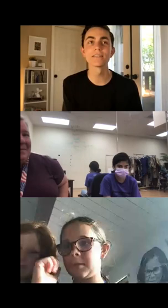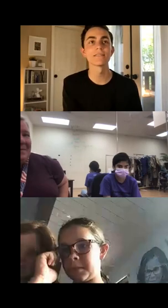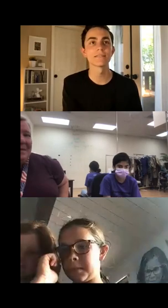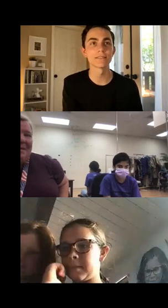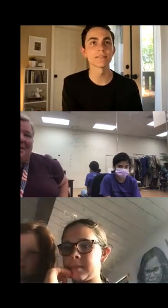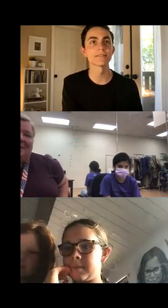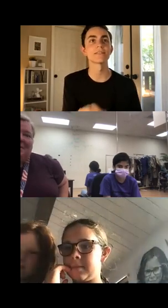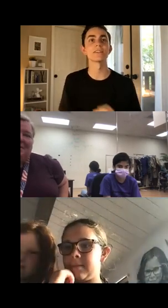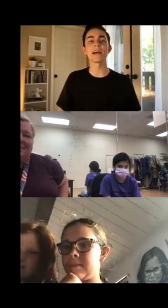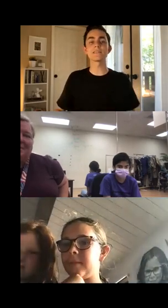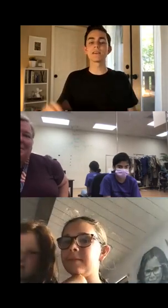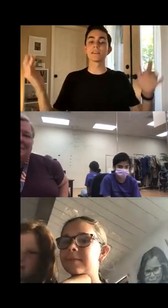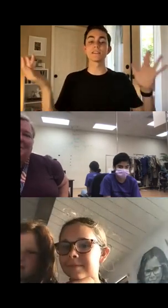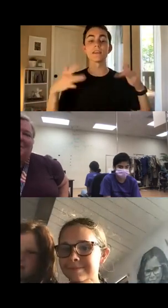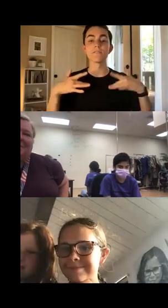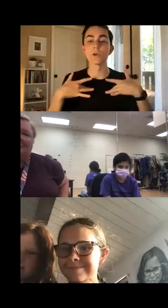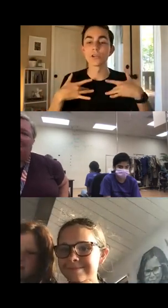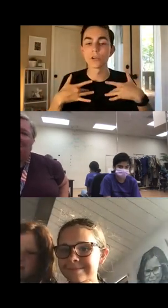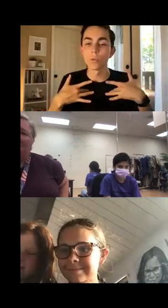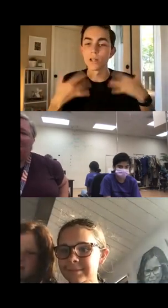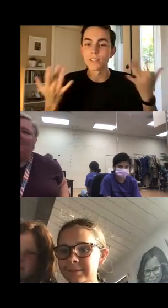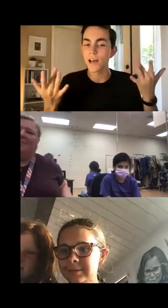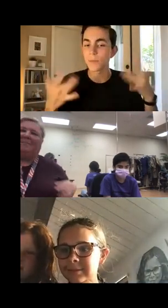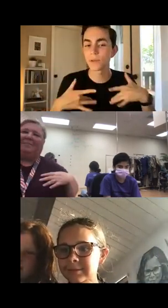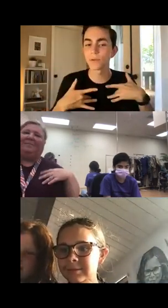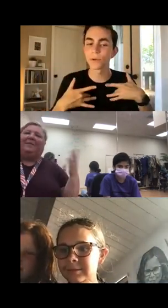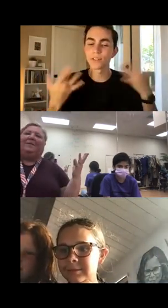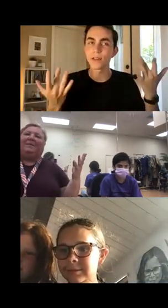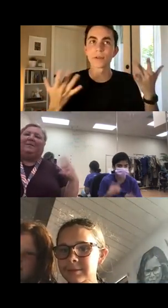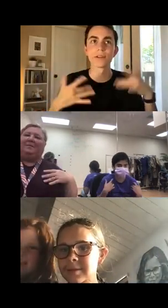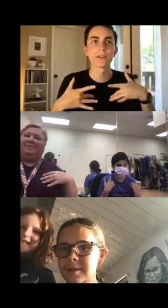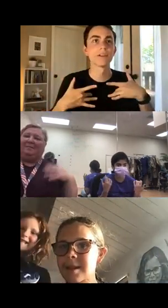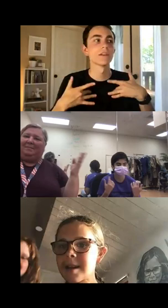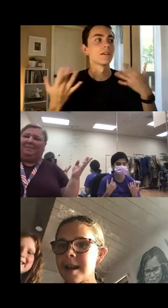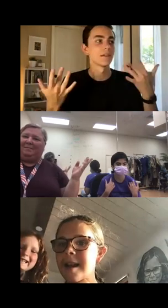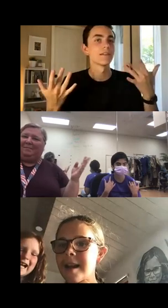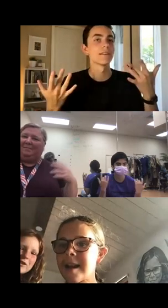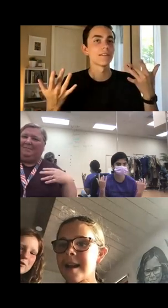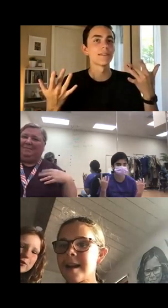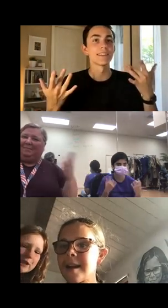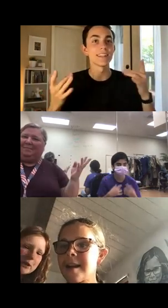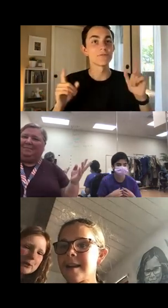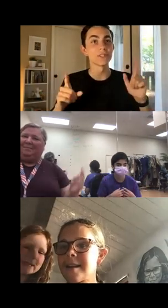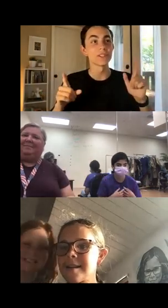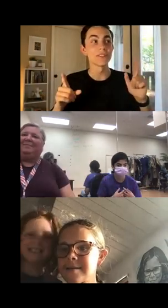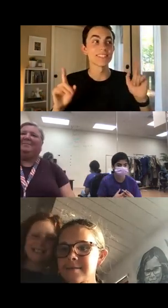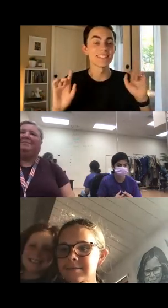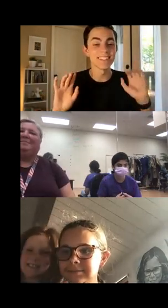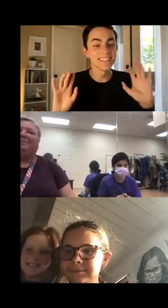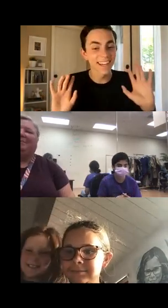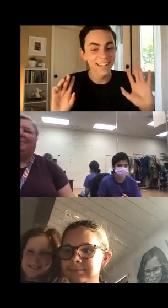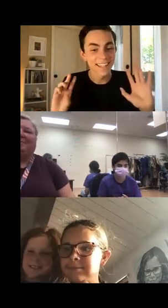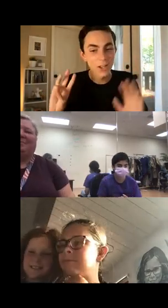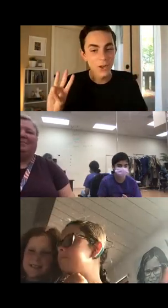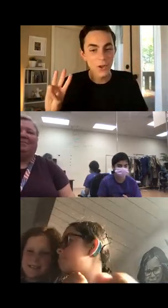Okay. Good guess. This is sign for what's up? What's up? And that's really close because I